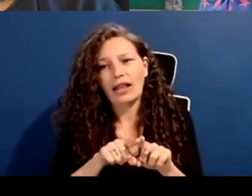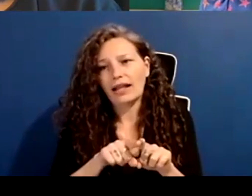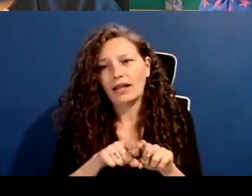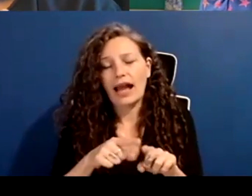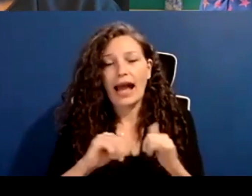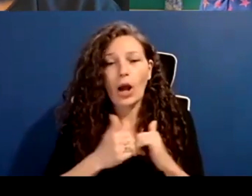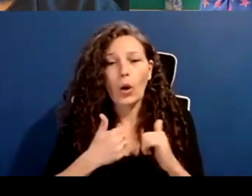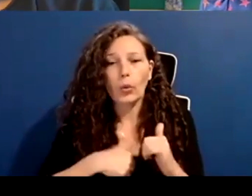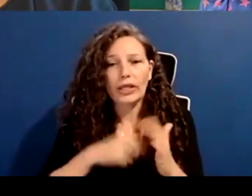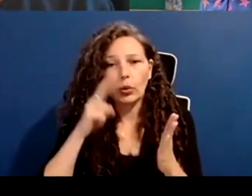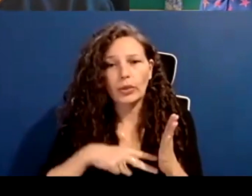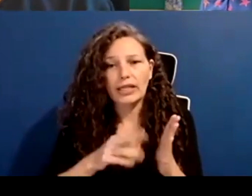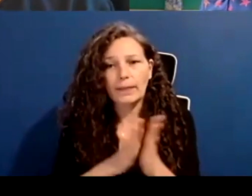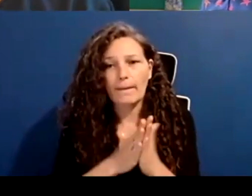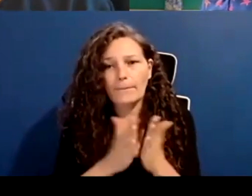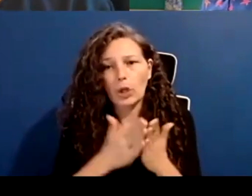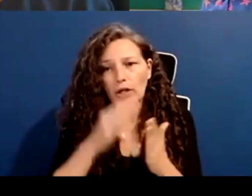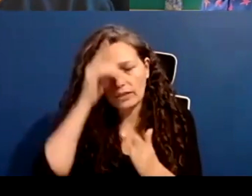nonverbal communication.